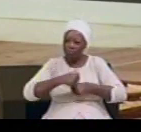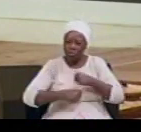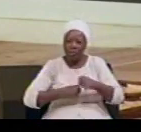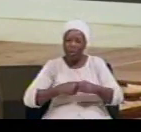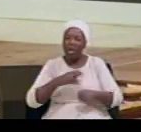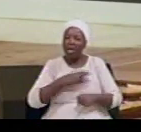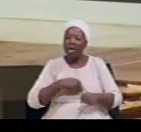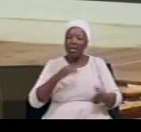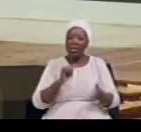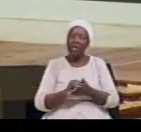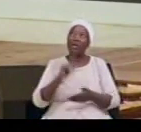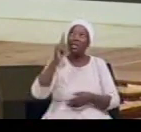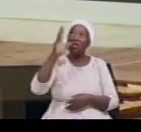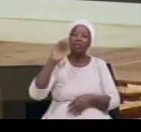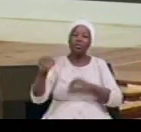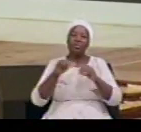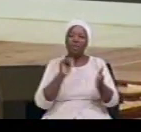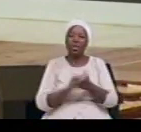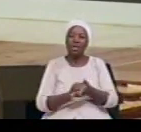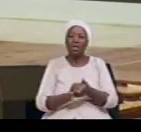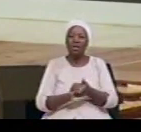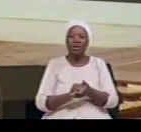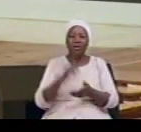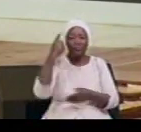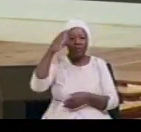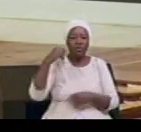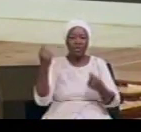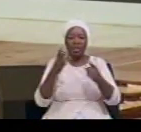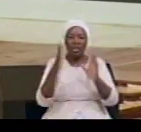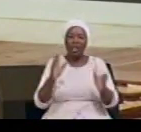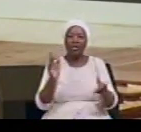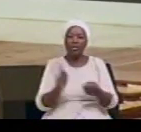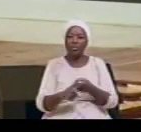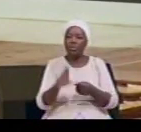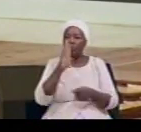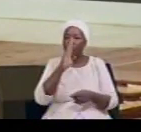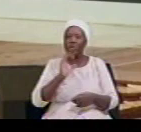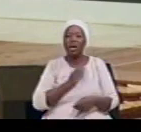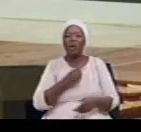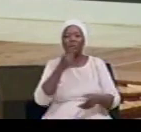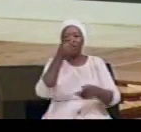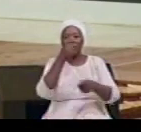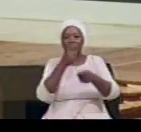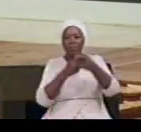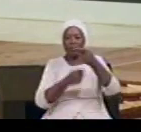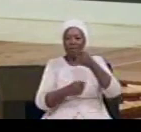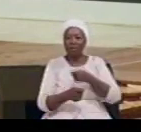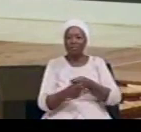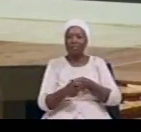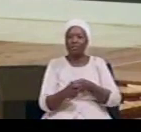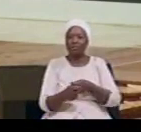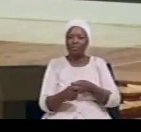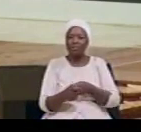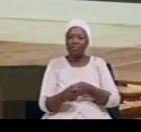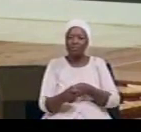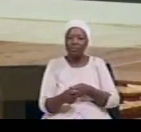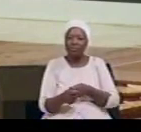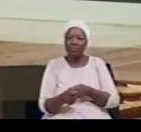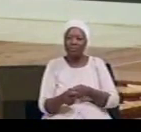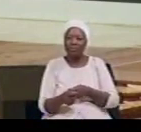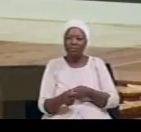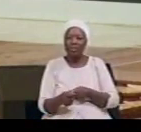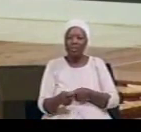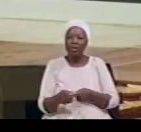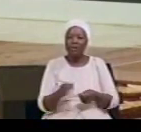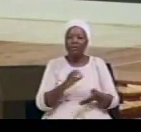that for the sinner to be our substitute. Verse 5, but he was